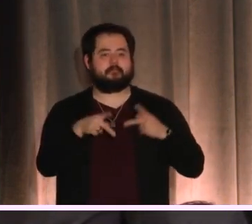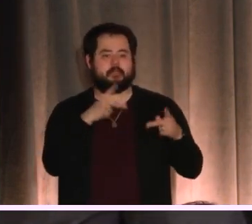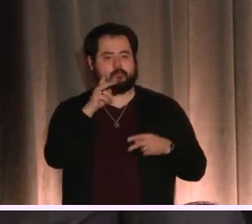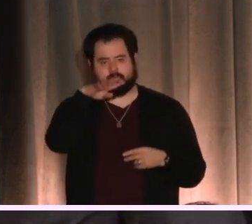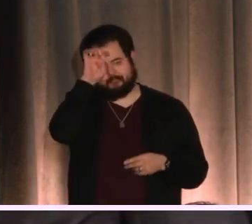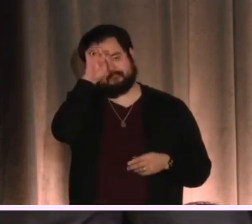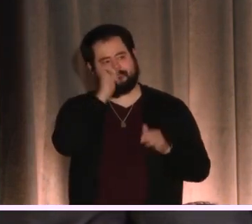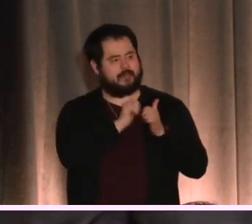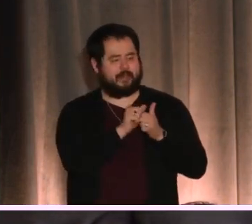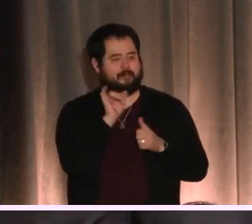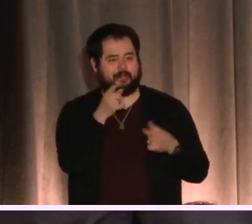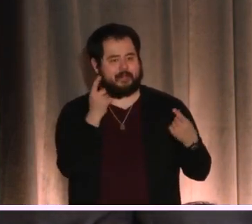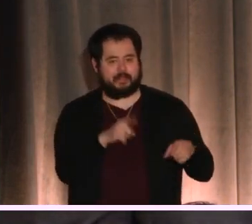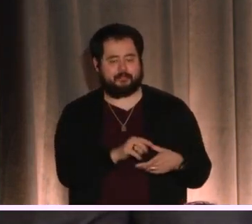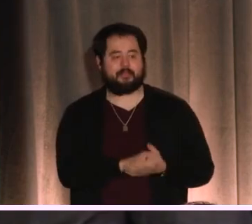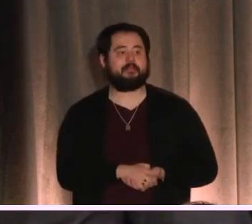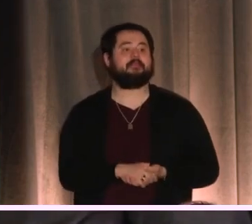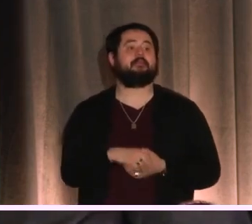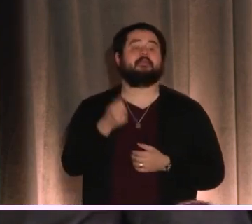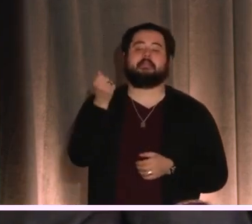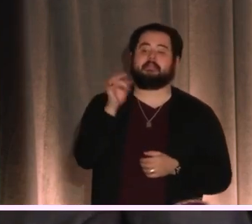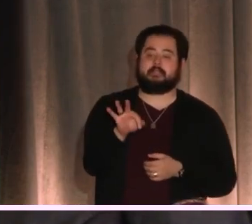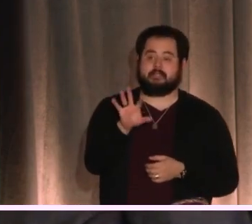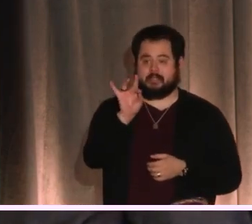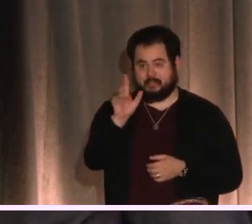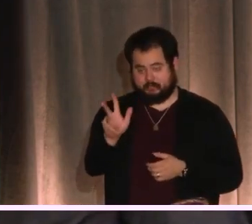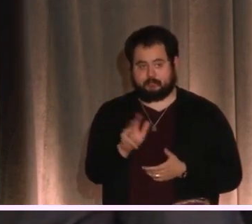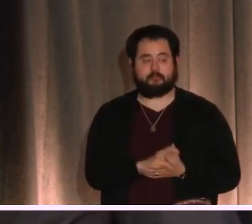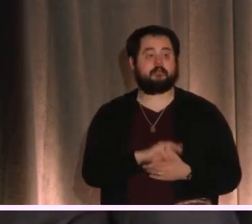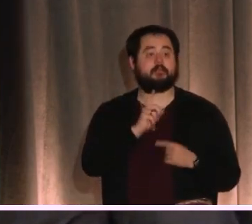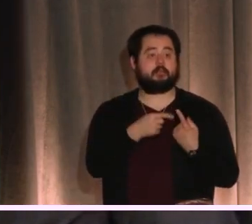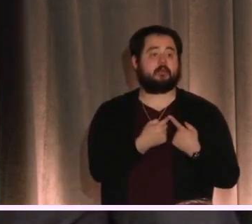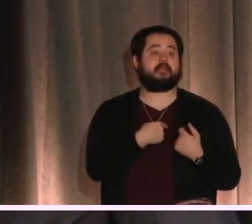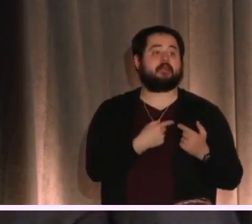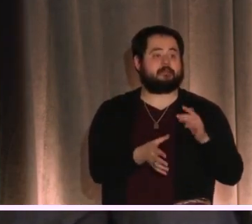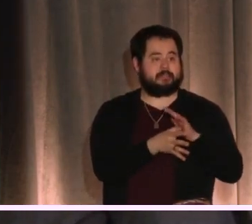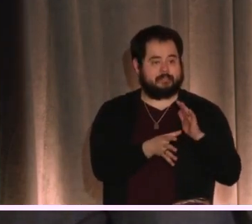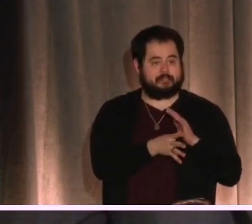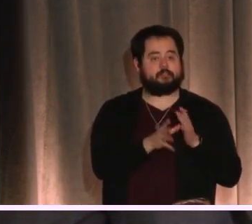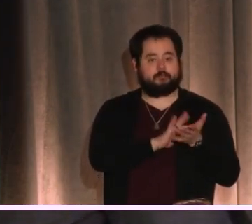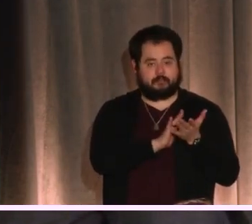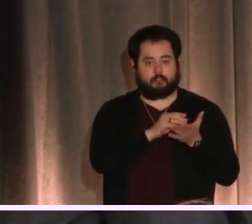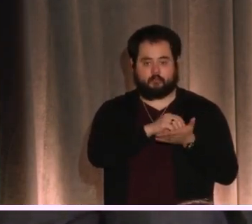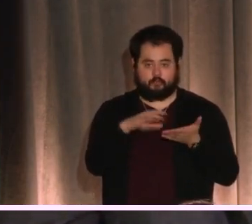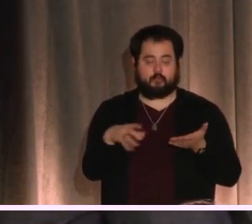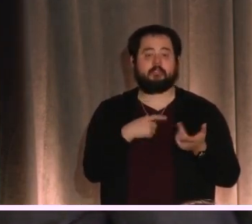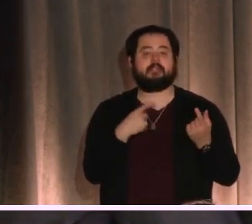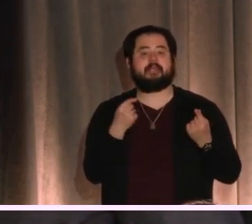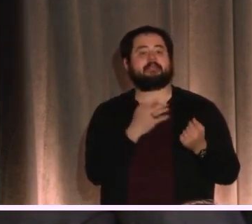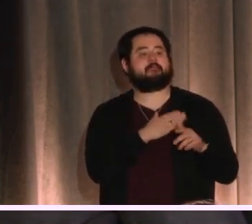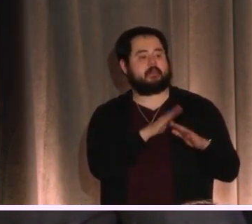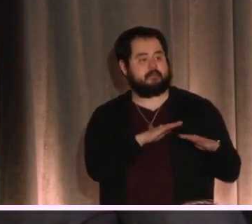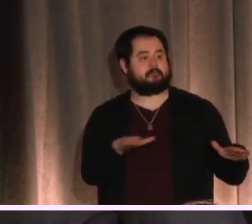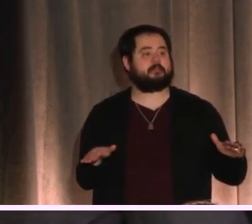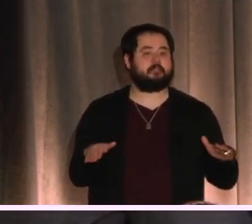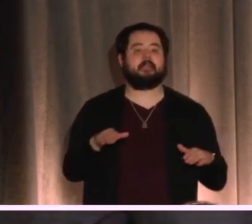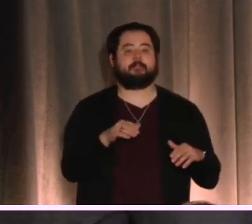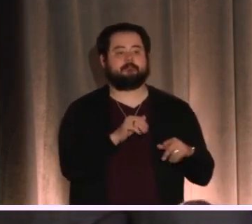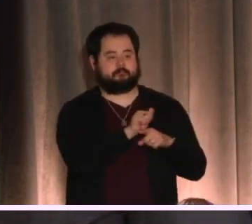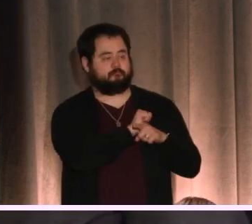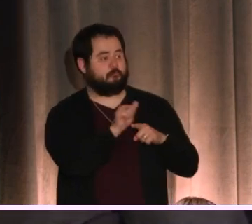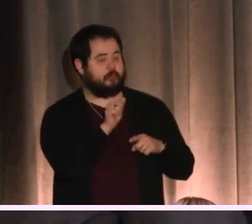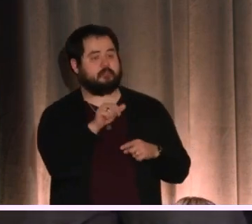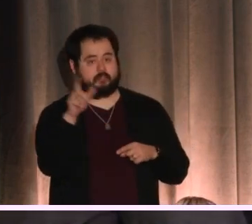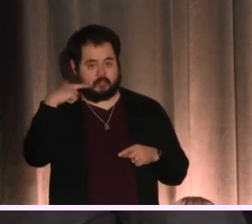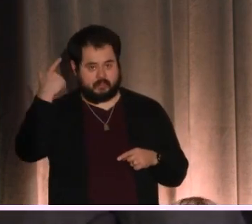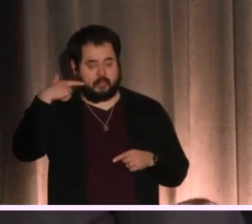did that happen? In 1983, when I was a senior medical student, I did my pediatric rotation in London at